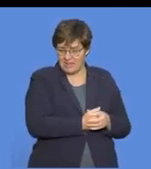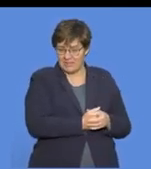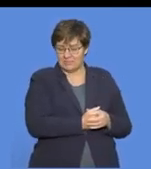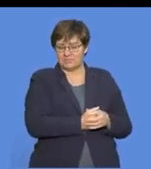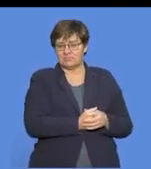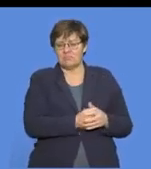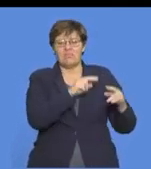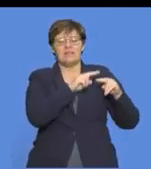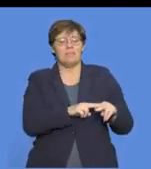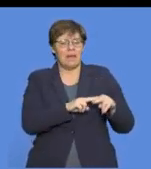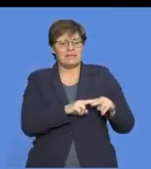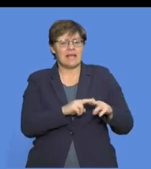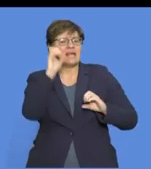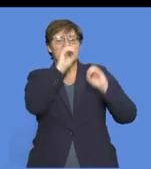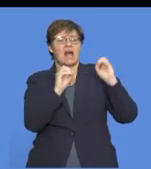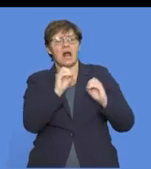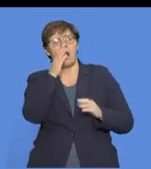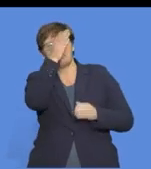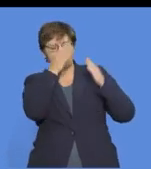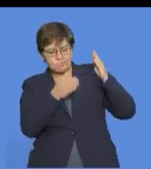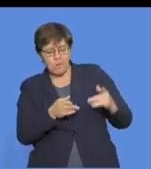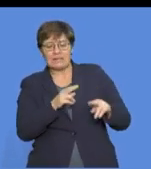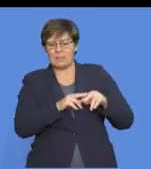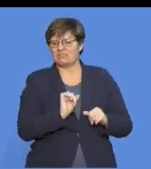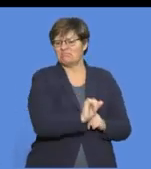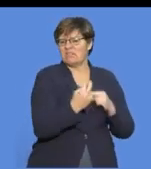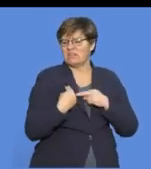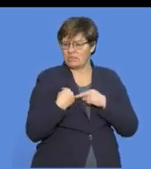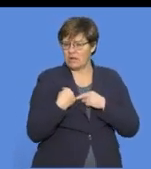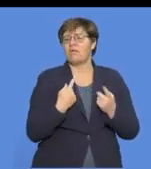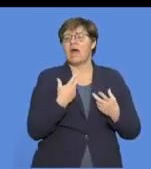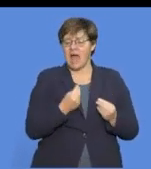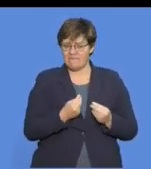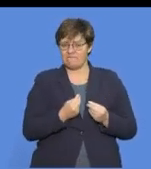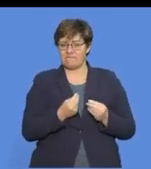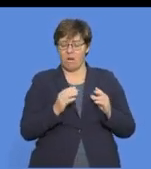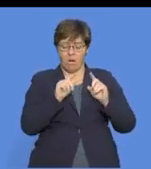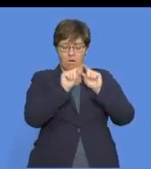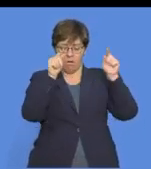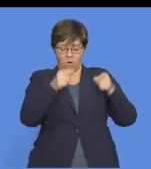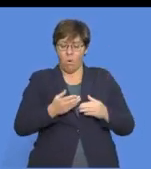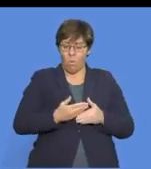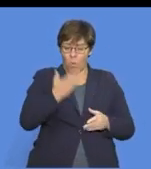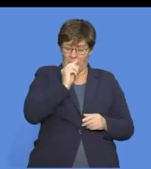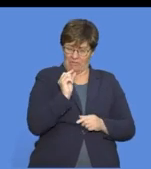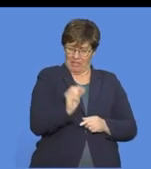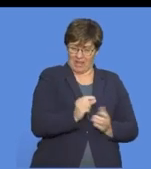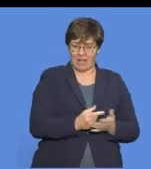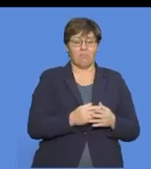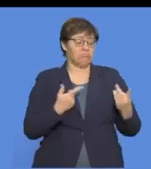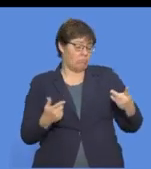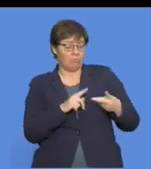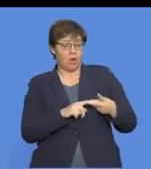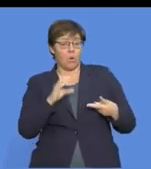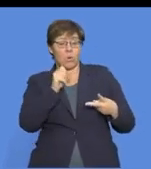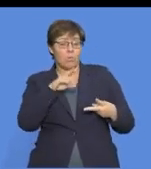So depending on where the cell is and what its function is, it can have a thicker wall. It can